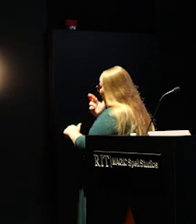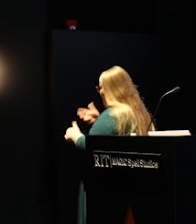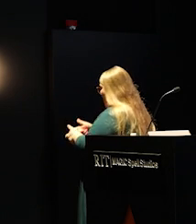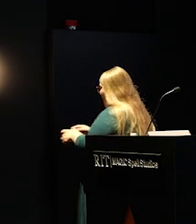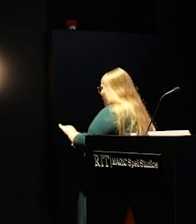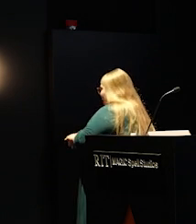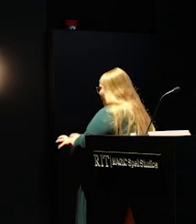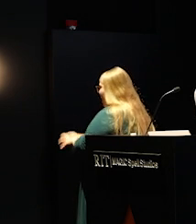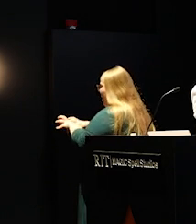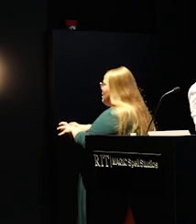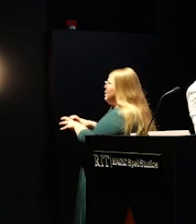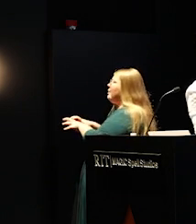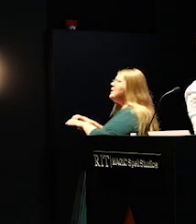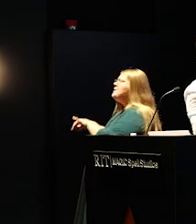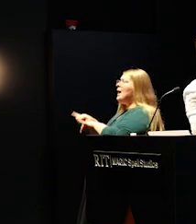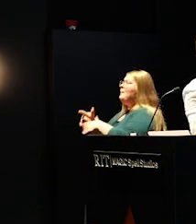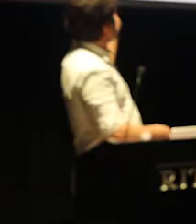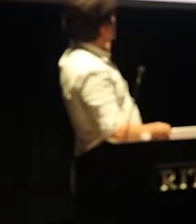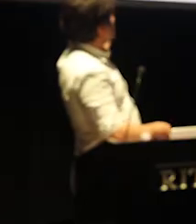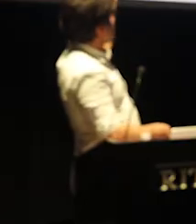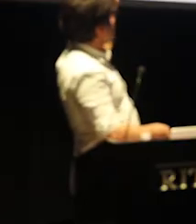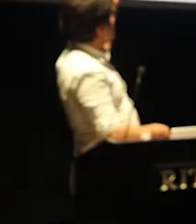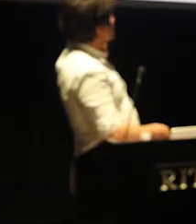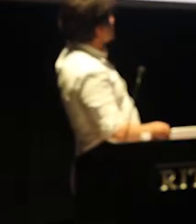designer and then work your way up.